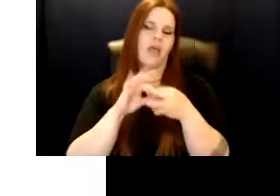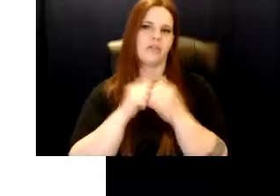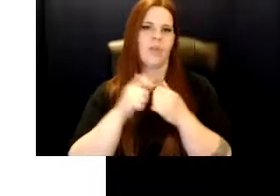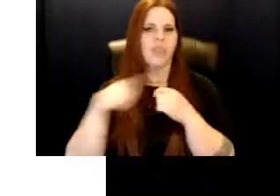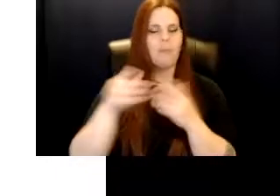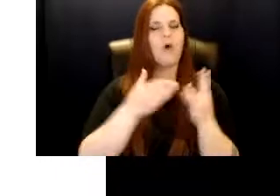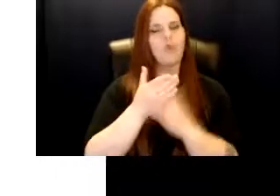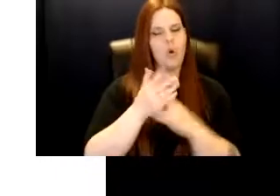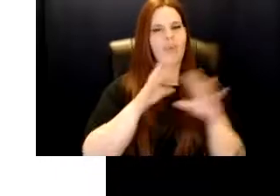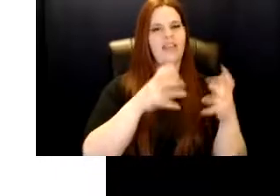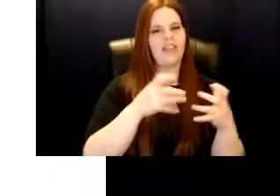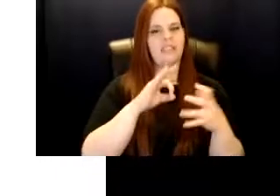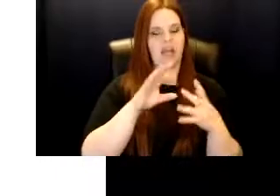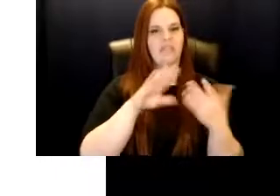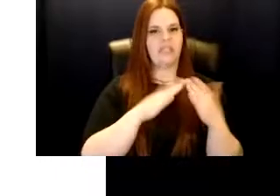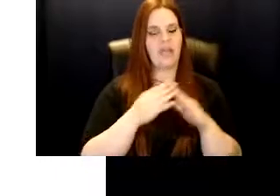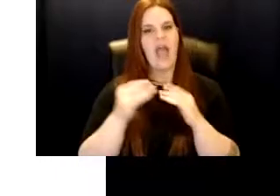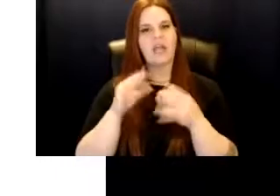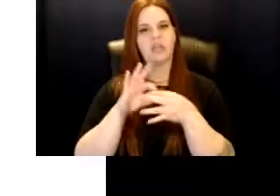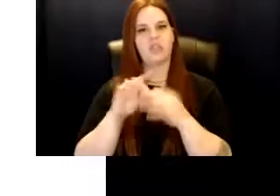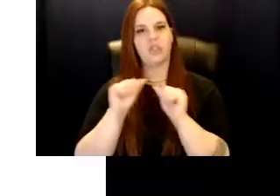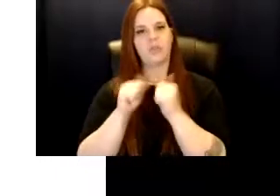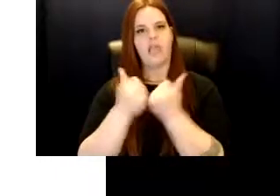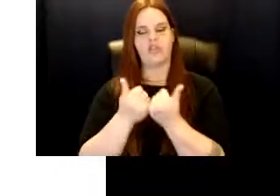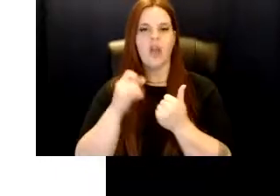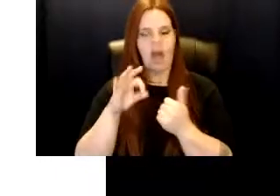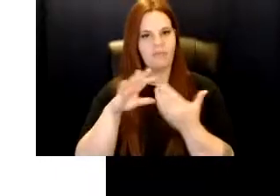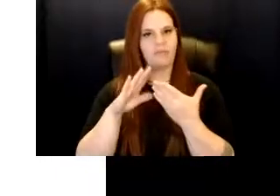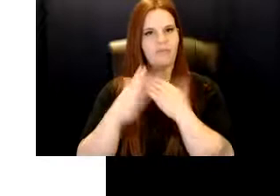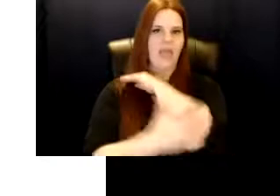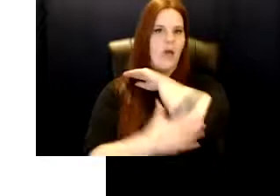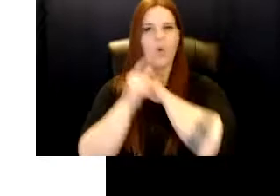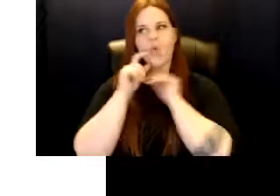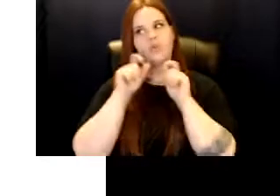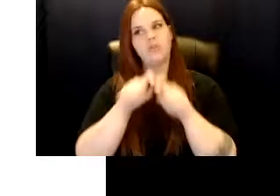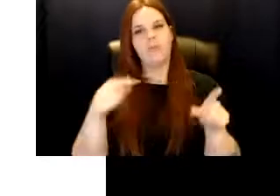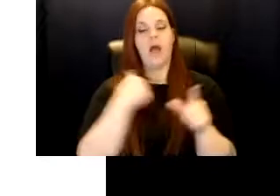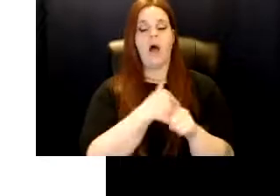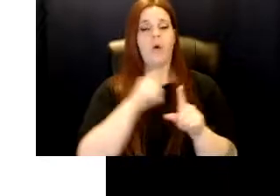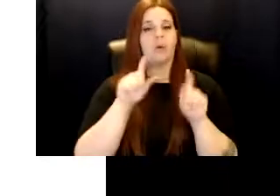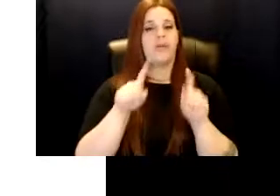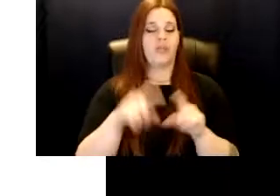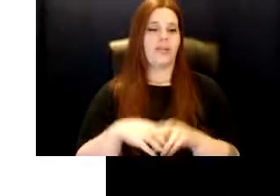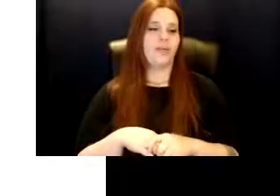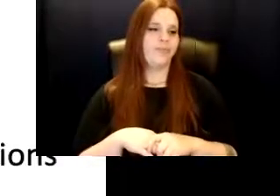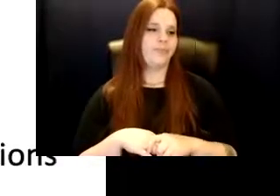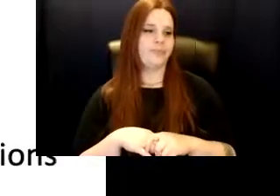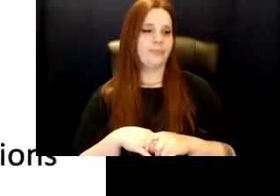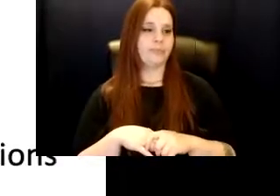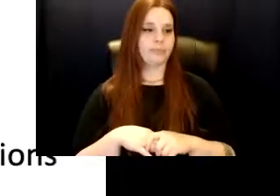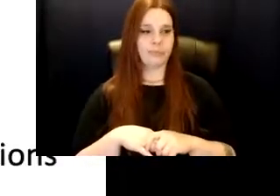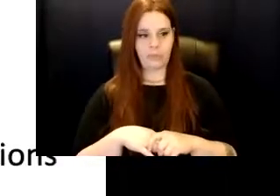the leagues of cities and association of counties who distributed our questionnaire. Next slide, please.